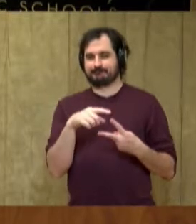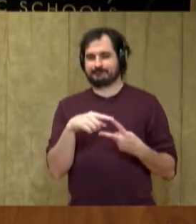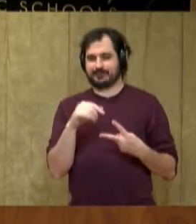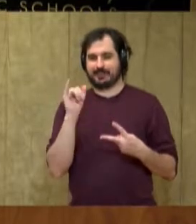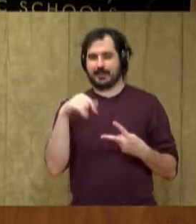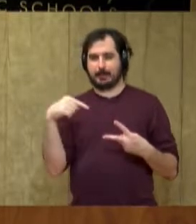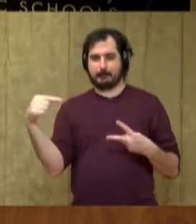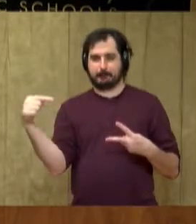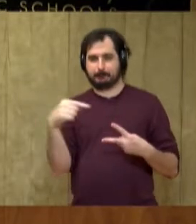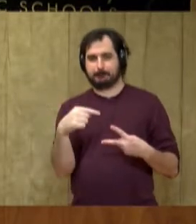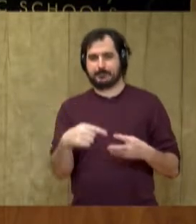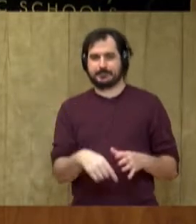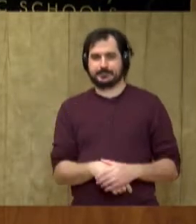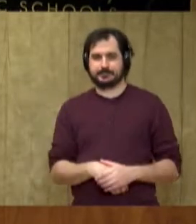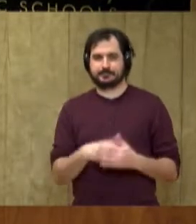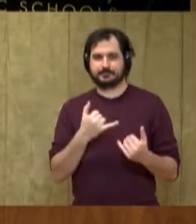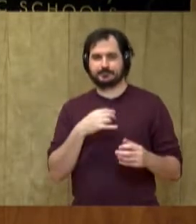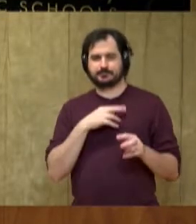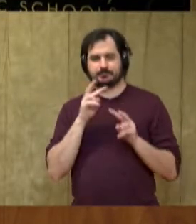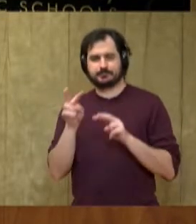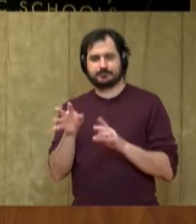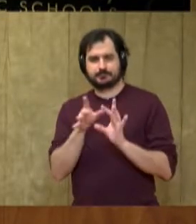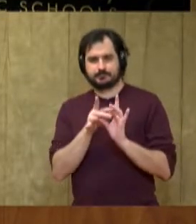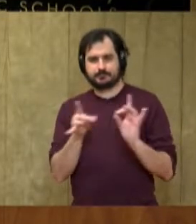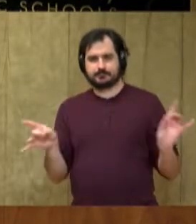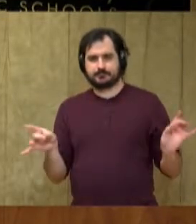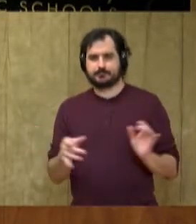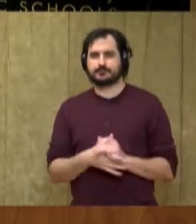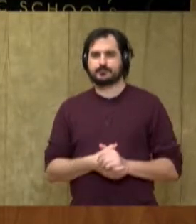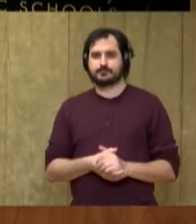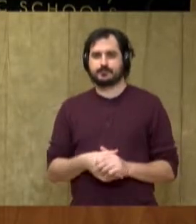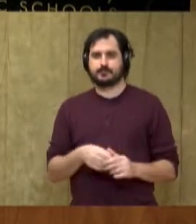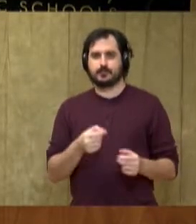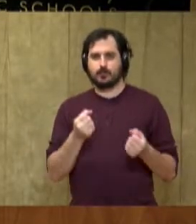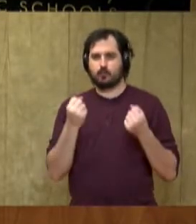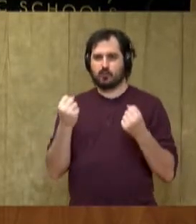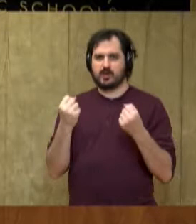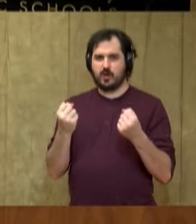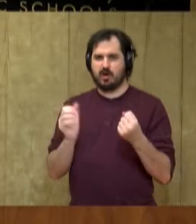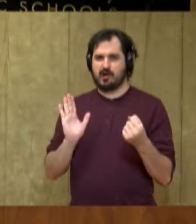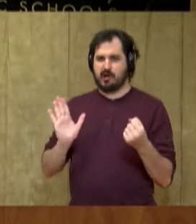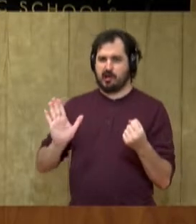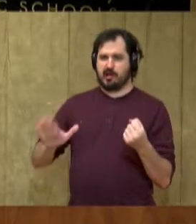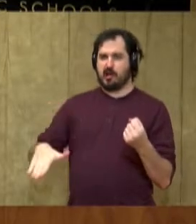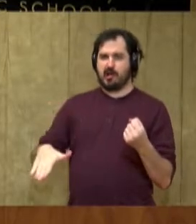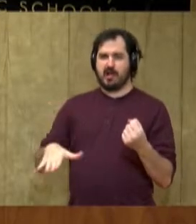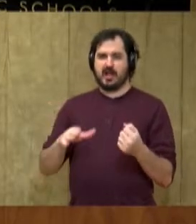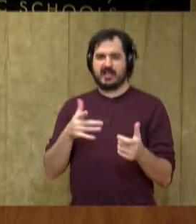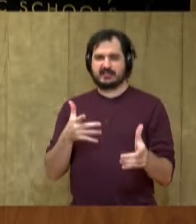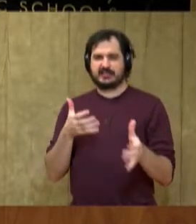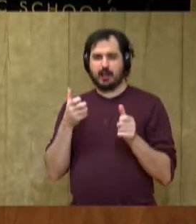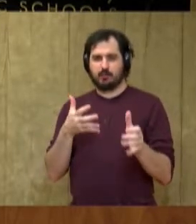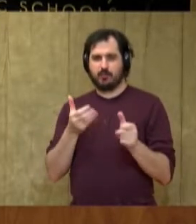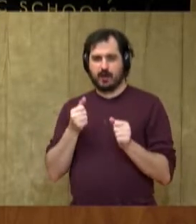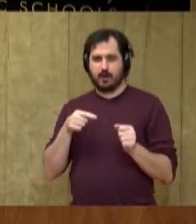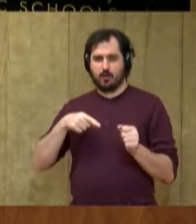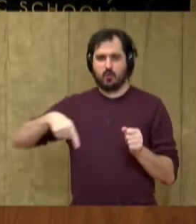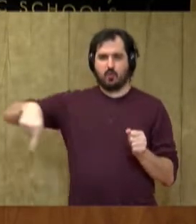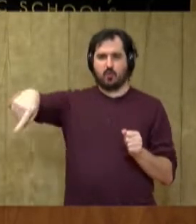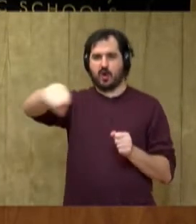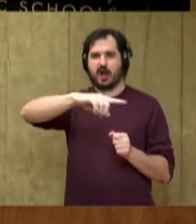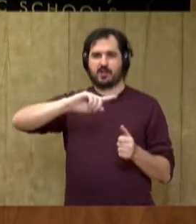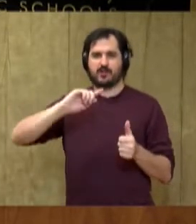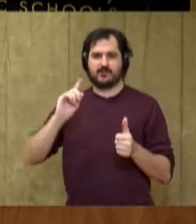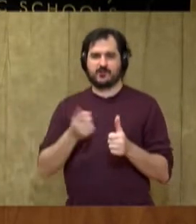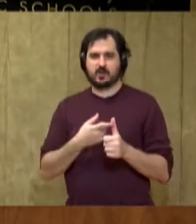look at it in a sentence. The race car driver accelerates around the first turn. Now, what does